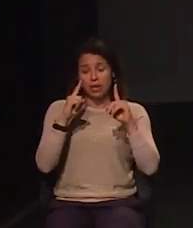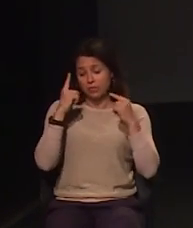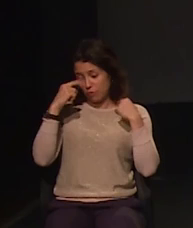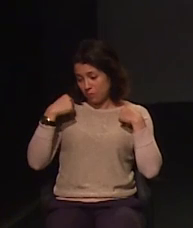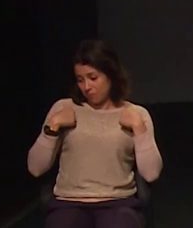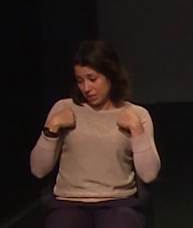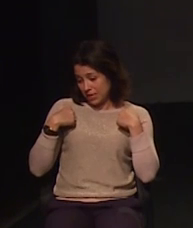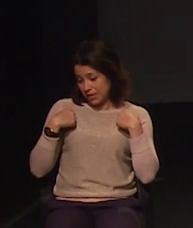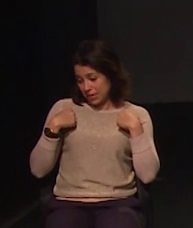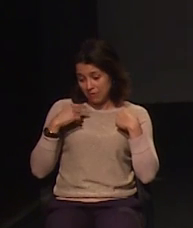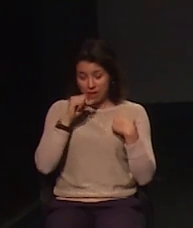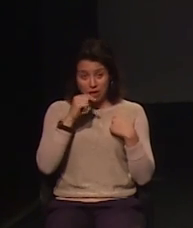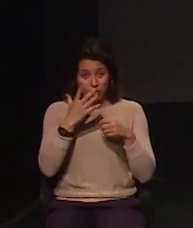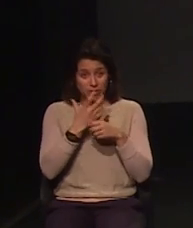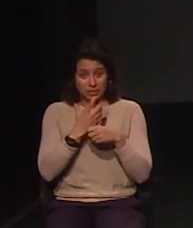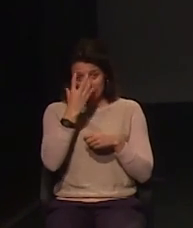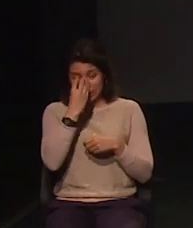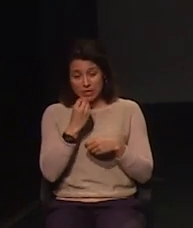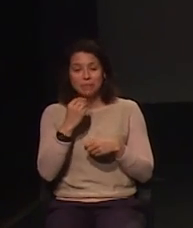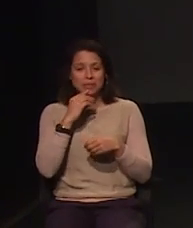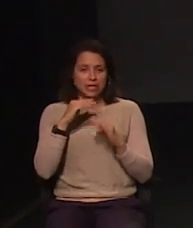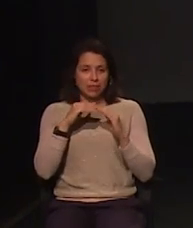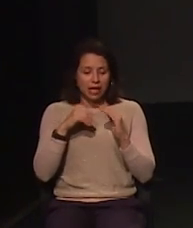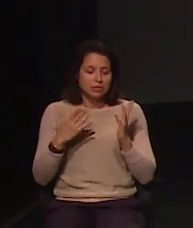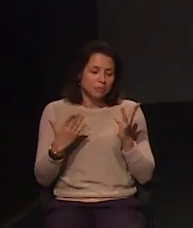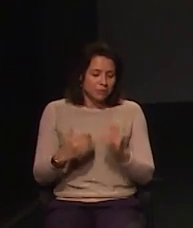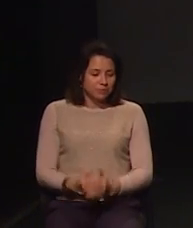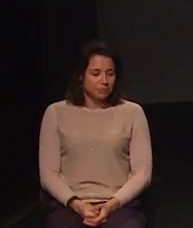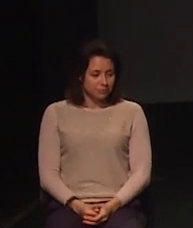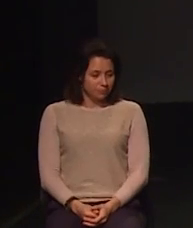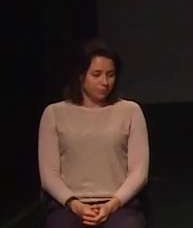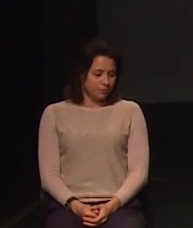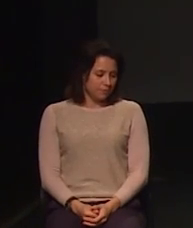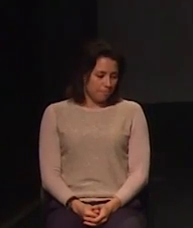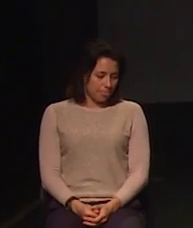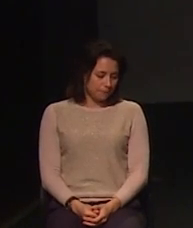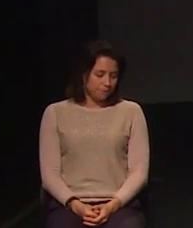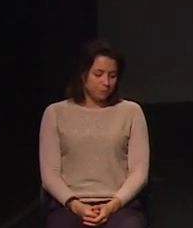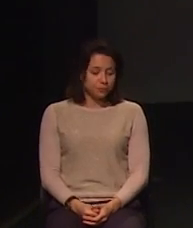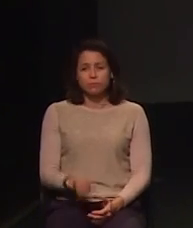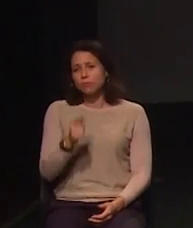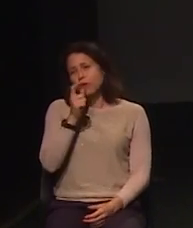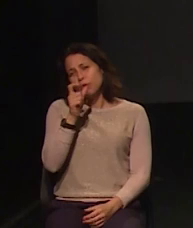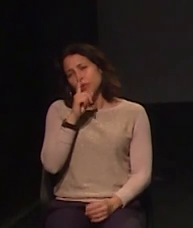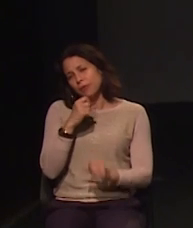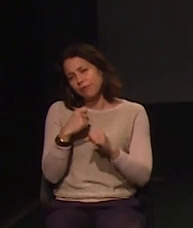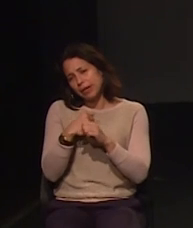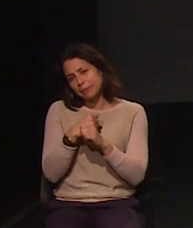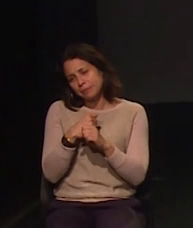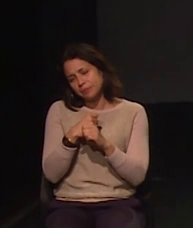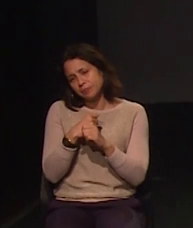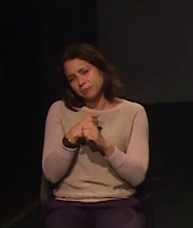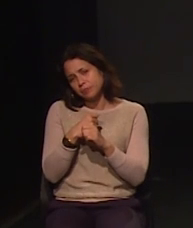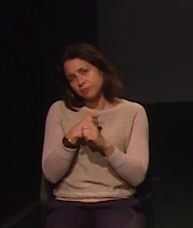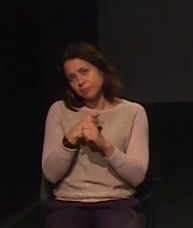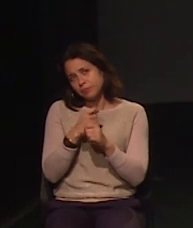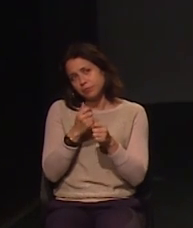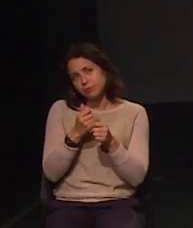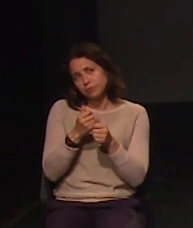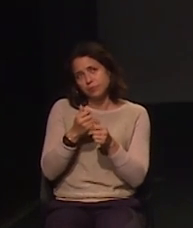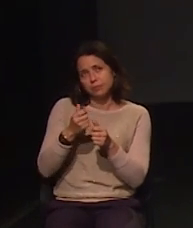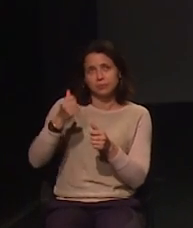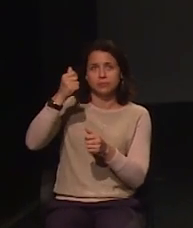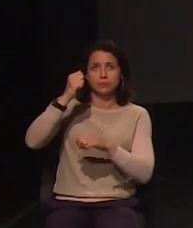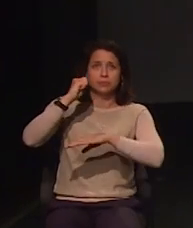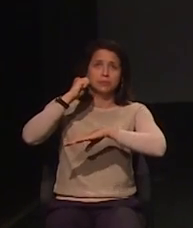less. But what are you going to fight? Are you going to fight the establishment, or are you going to maybe work